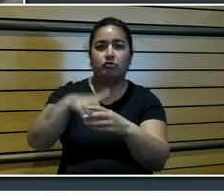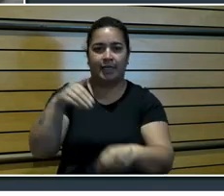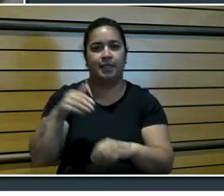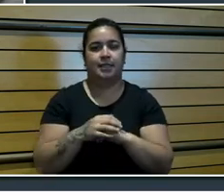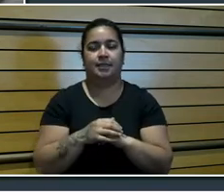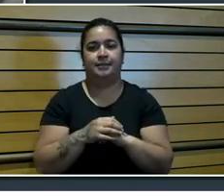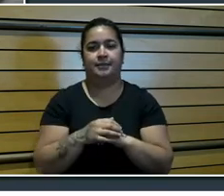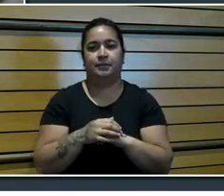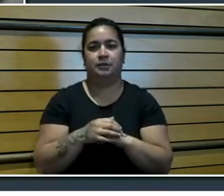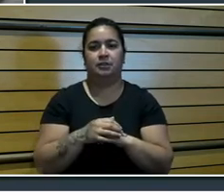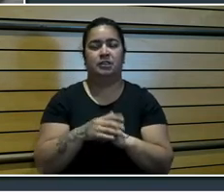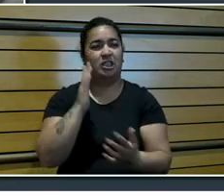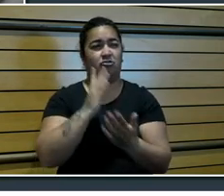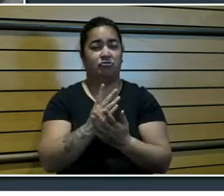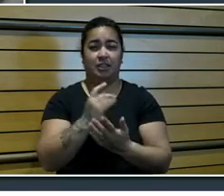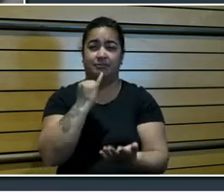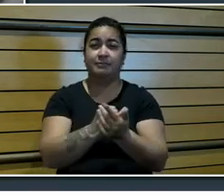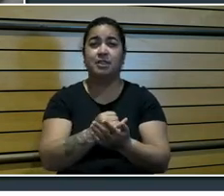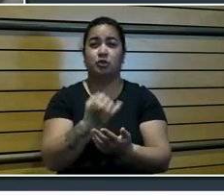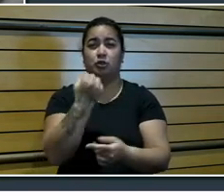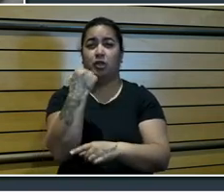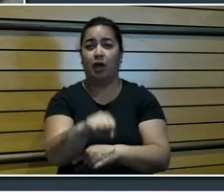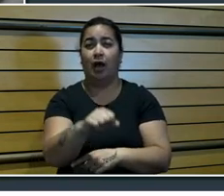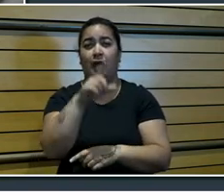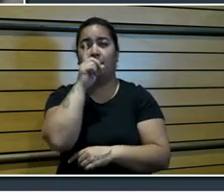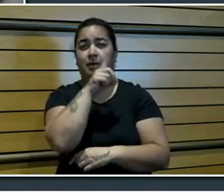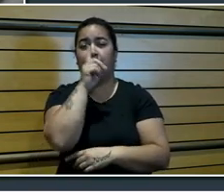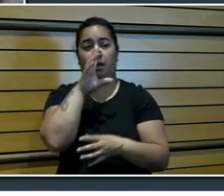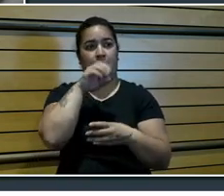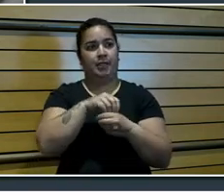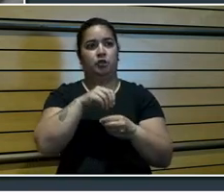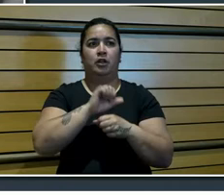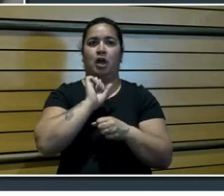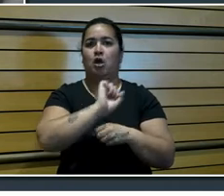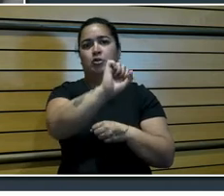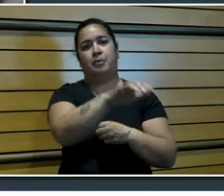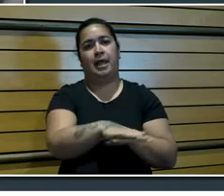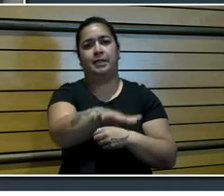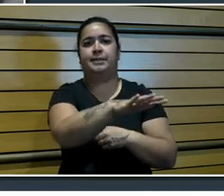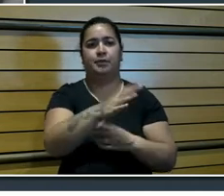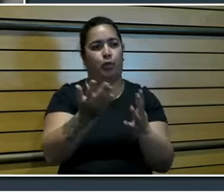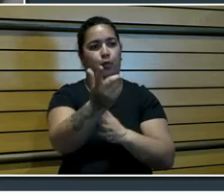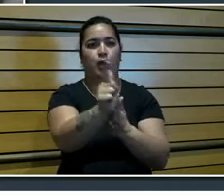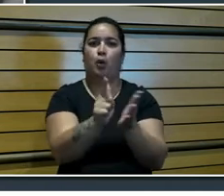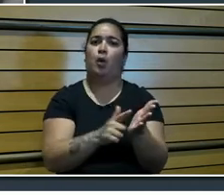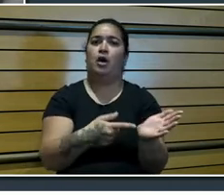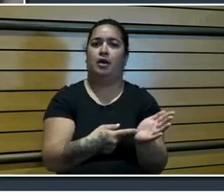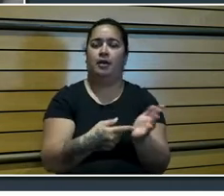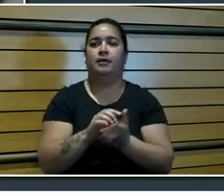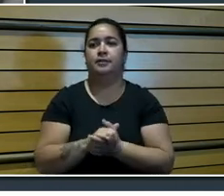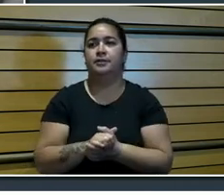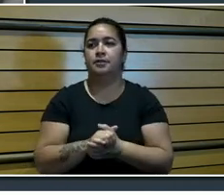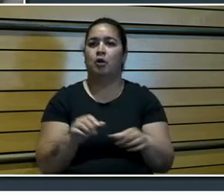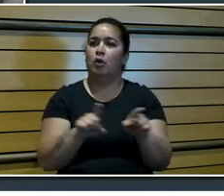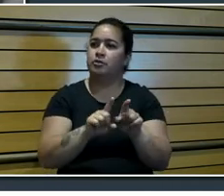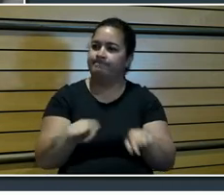anti-democratic to deny a people's place in the sun by legislative means which they can't hope to overturn. There is also an argument that